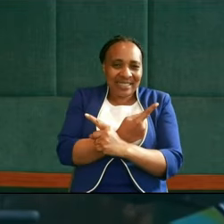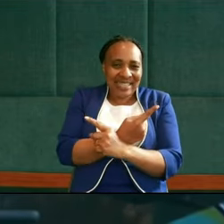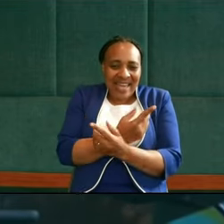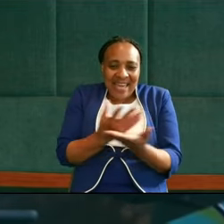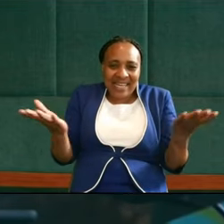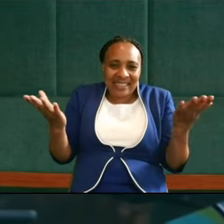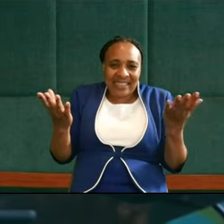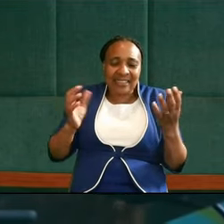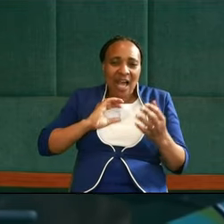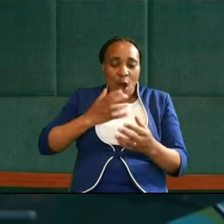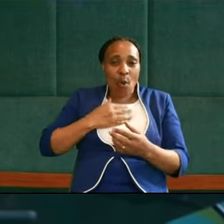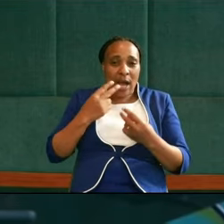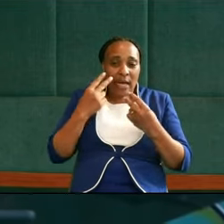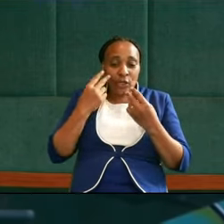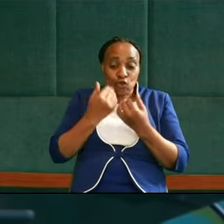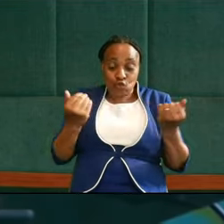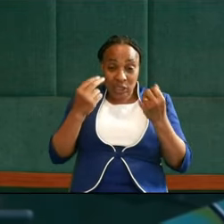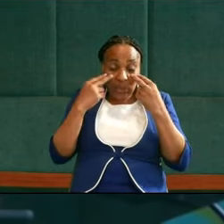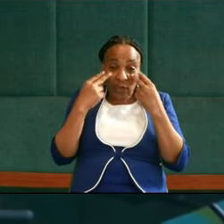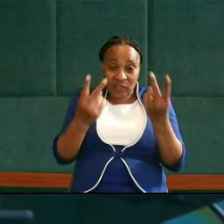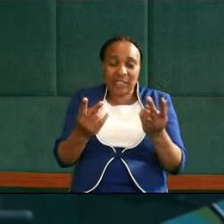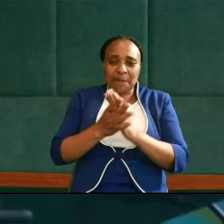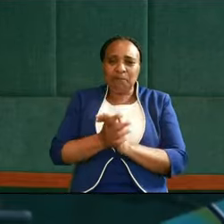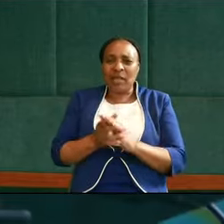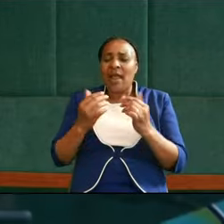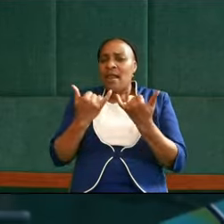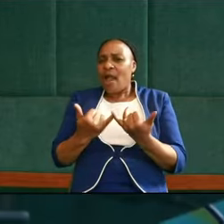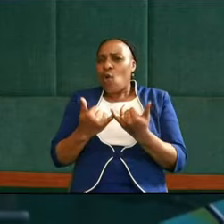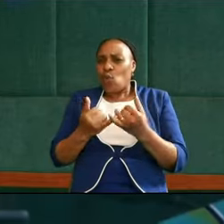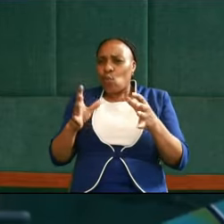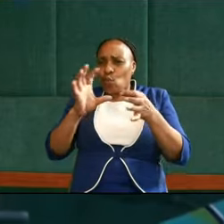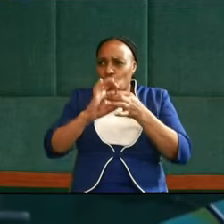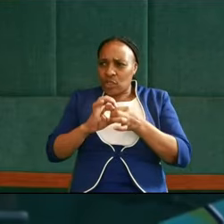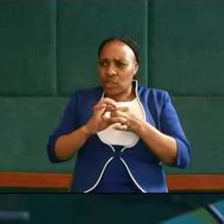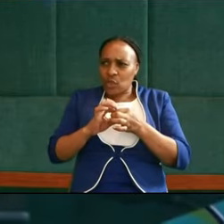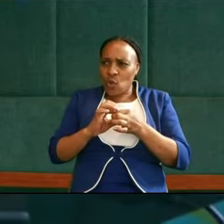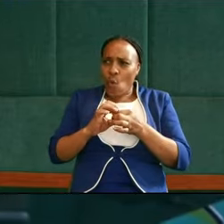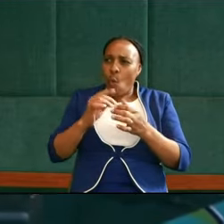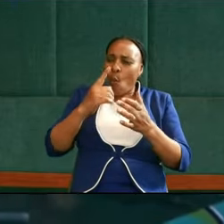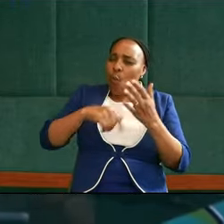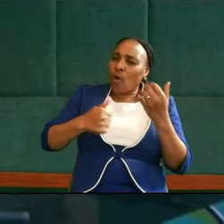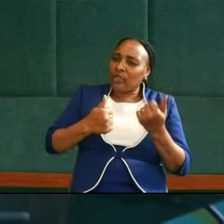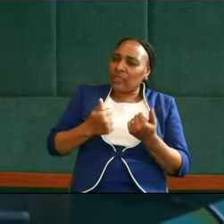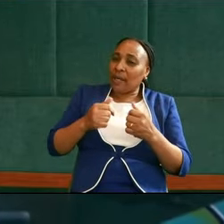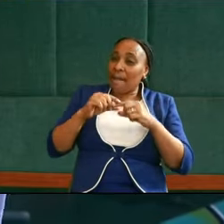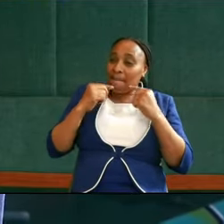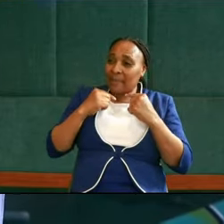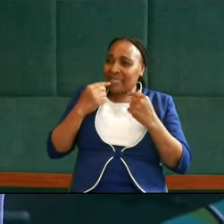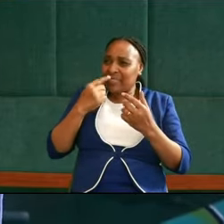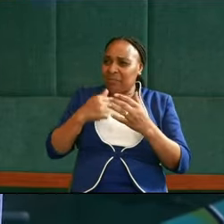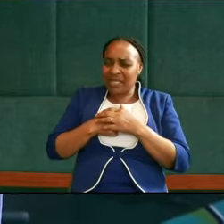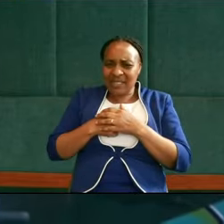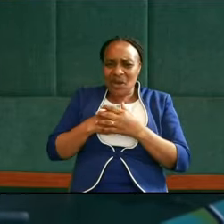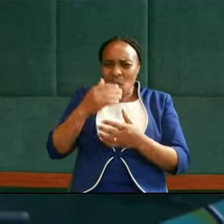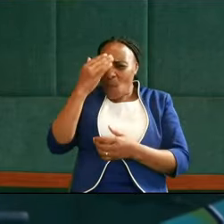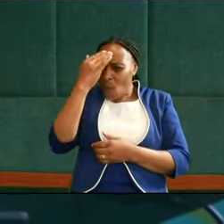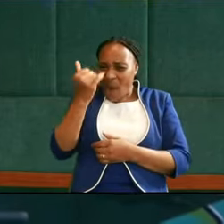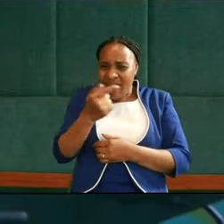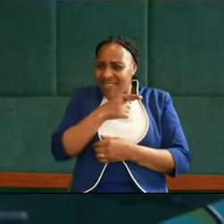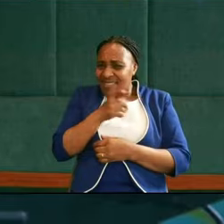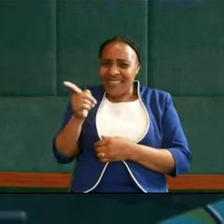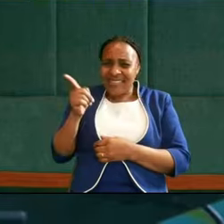student had seen. And they began to ask themselves, what does this all mean? Why cannot this man